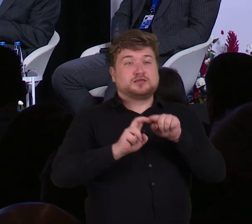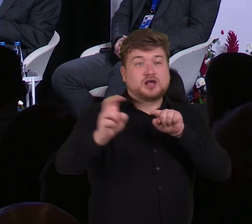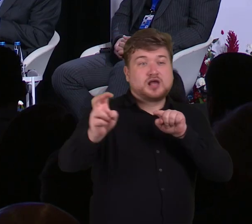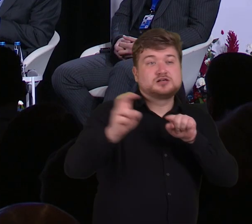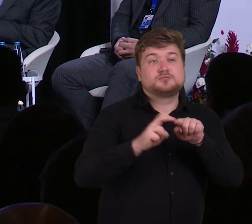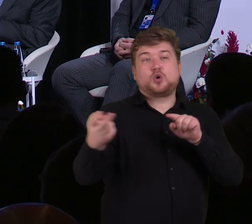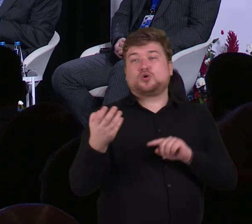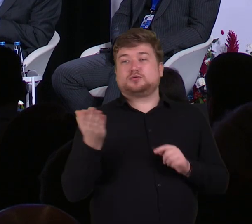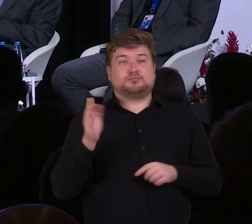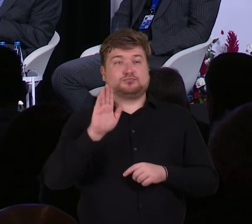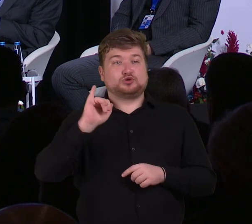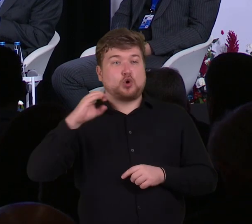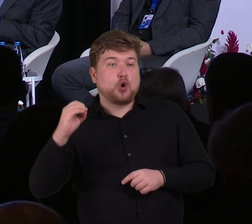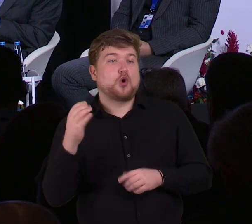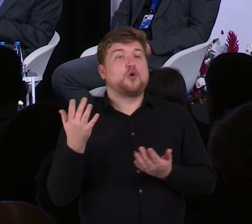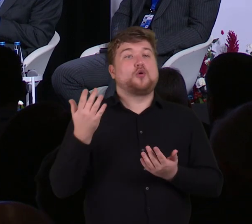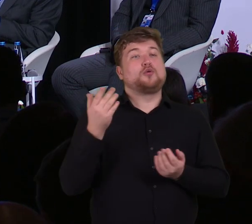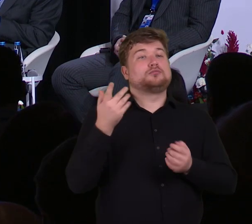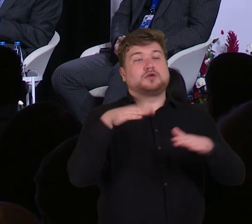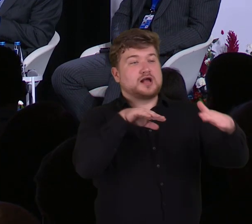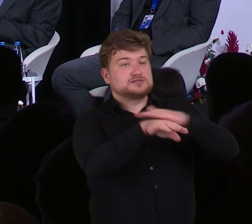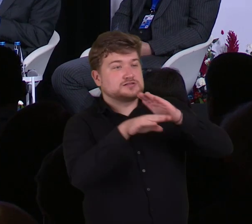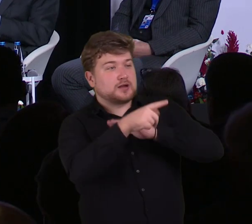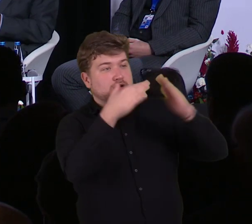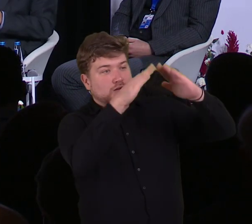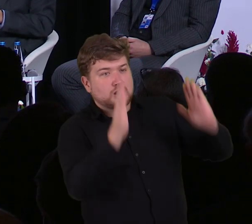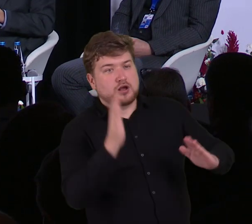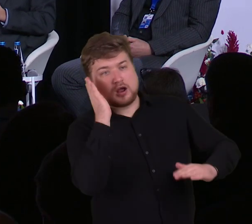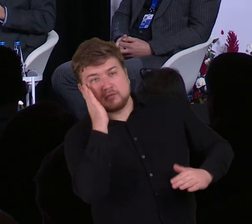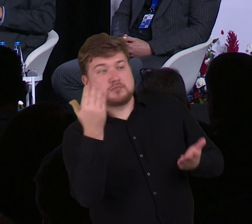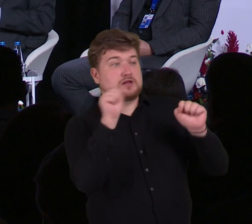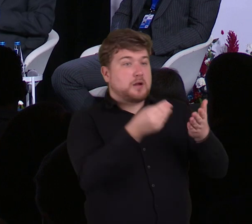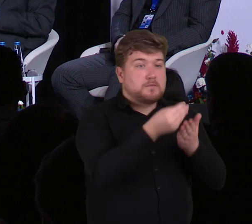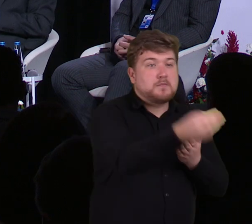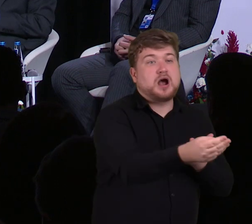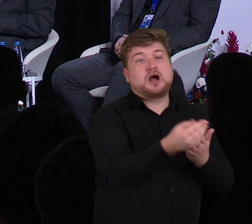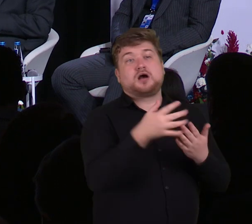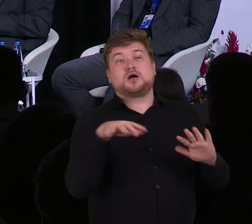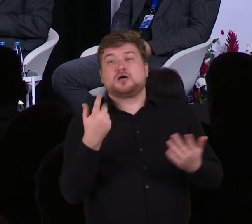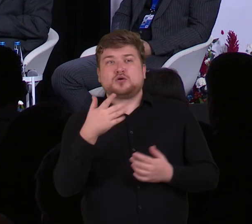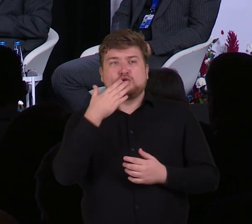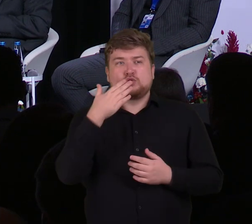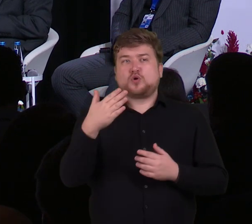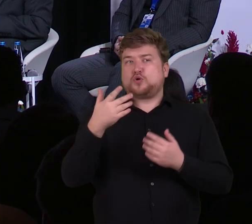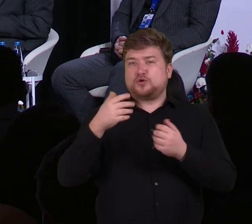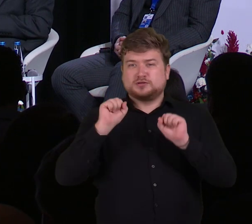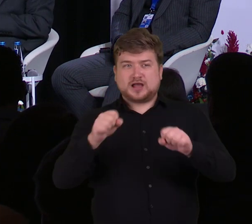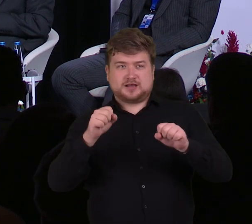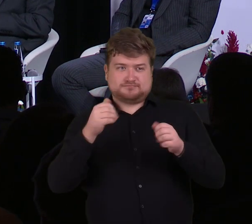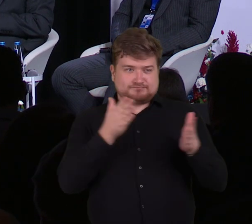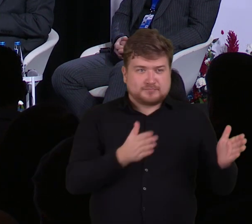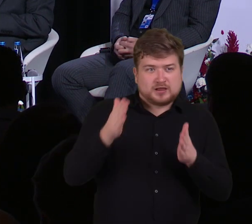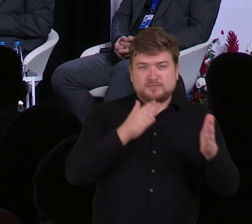development, has to be organized in metropolitan areas. And of course we know that. And we are all